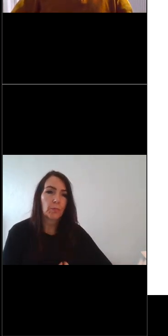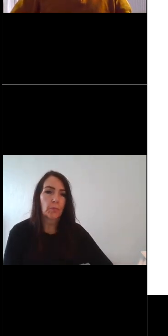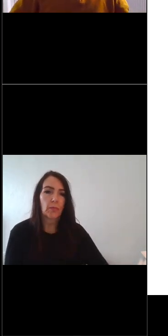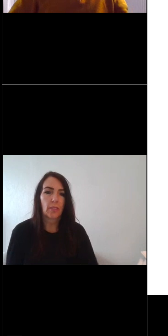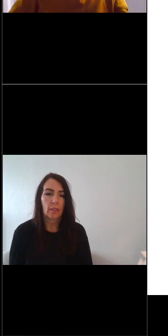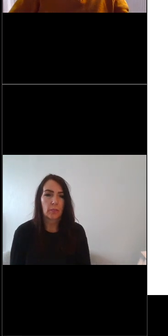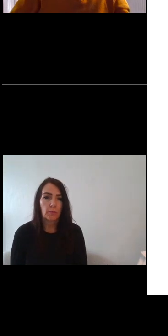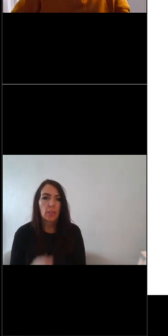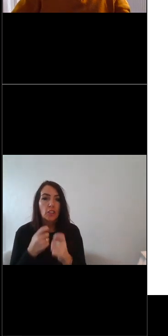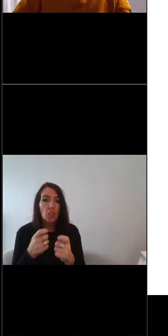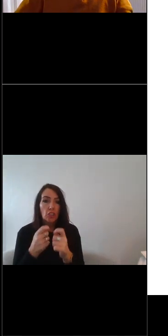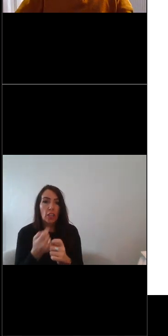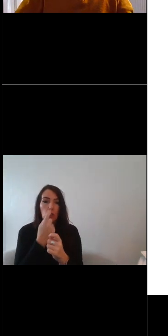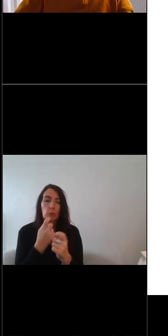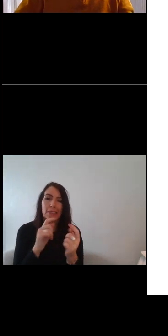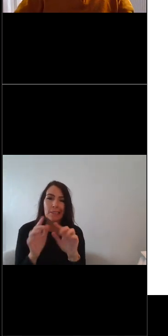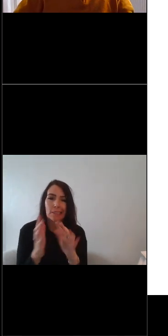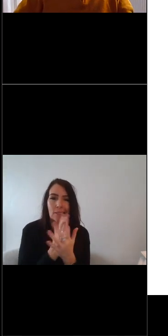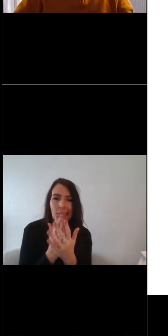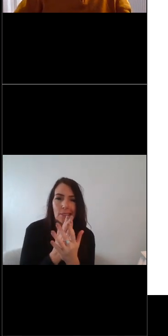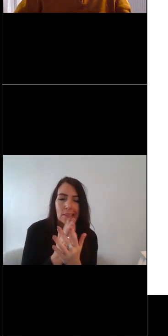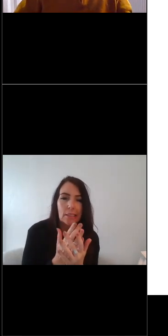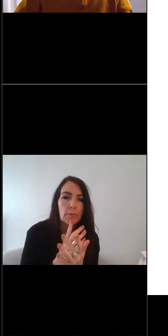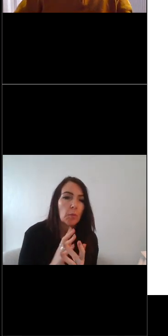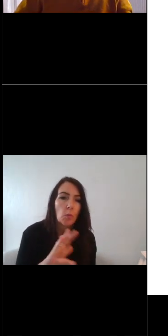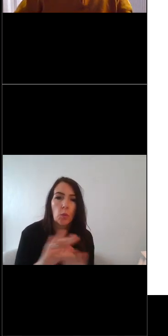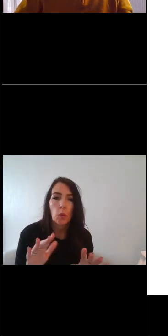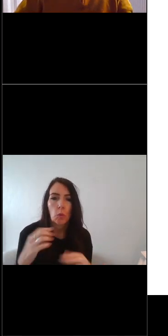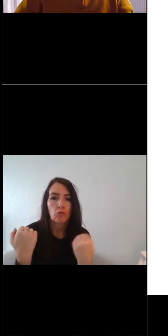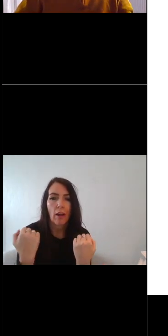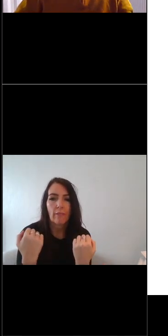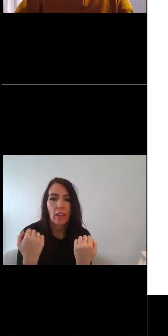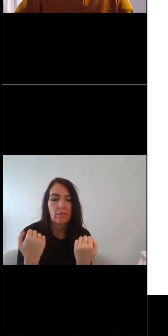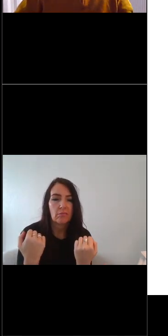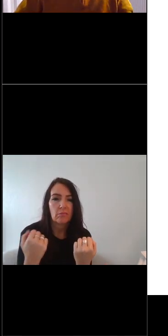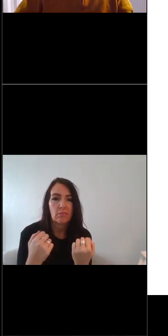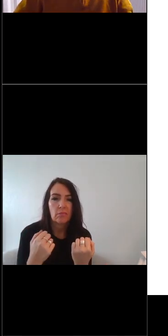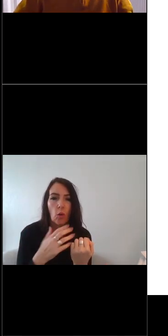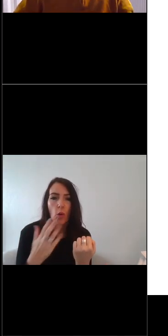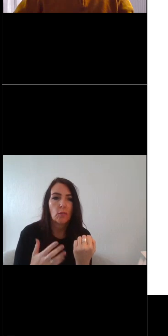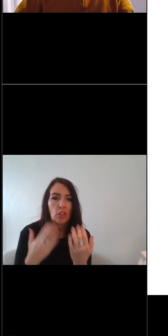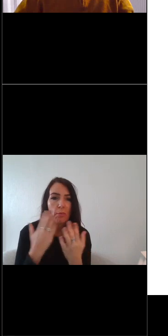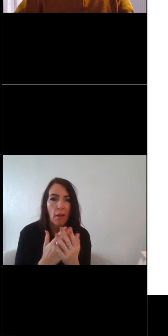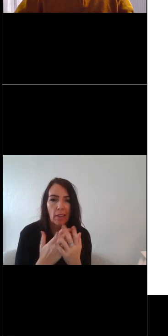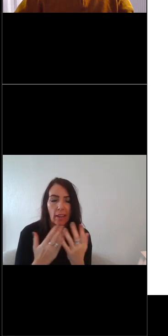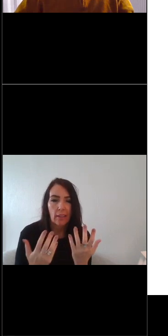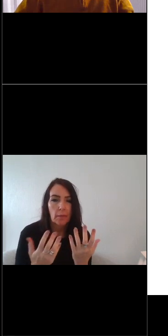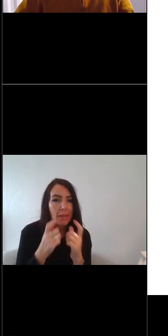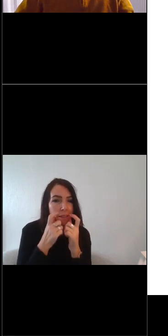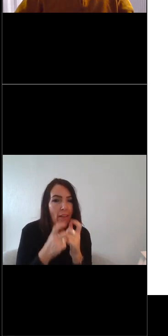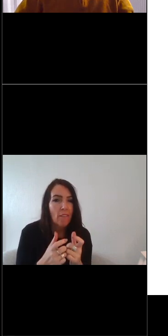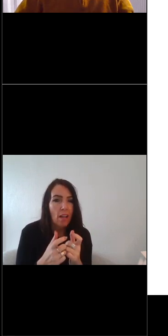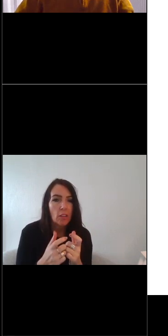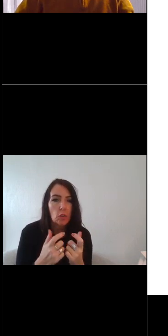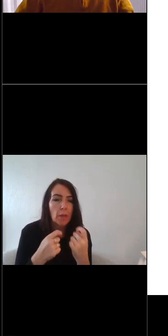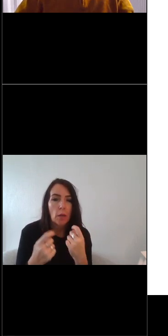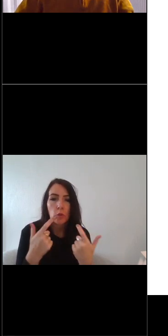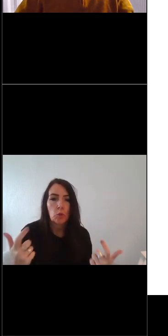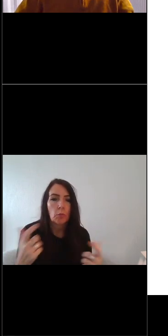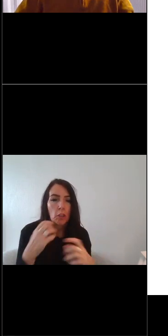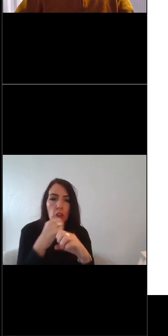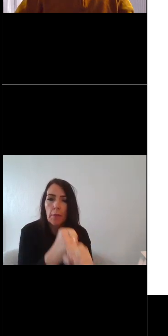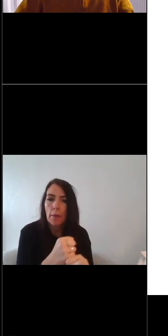Charging could be contentious for people without a drive or their own off-street parking, or so be careful you don't overcommit if you've only got a small